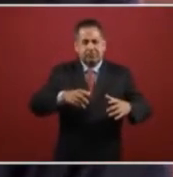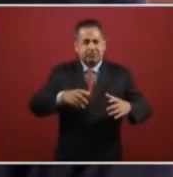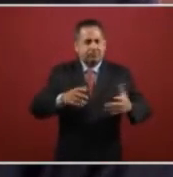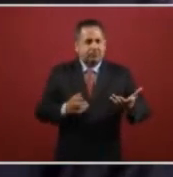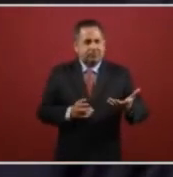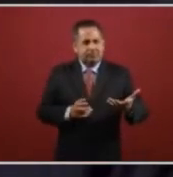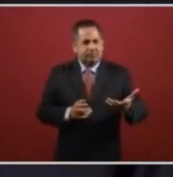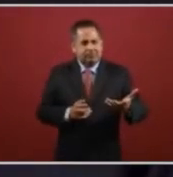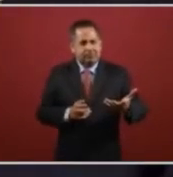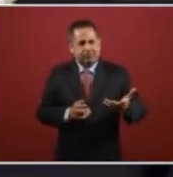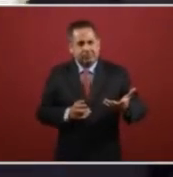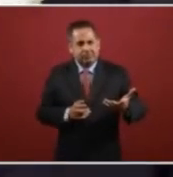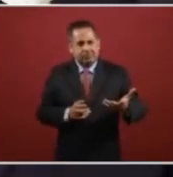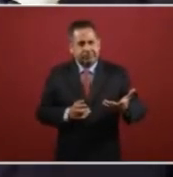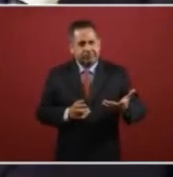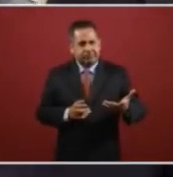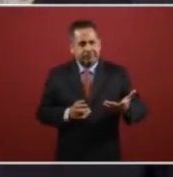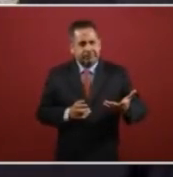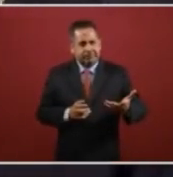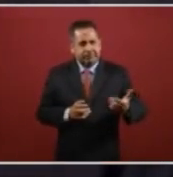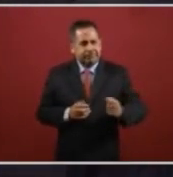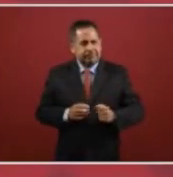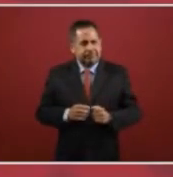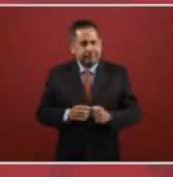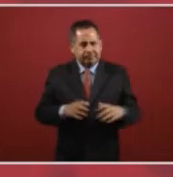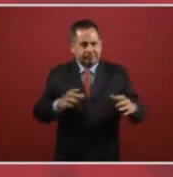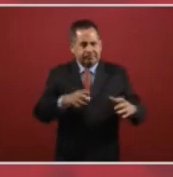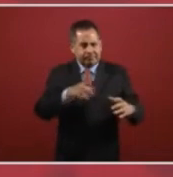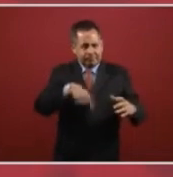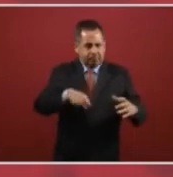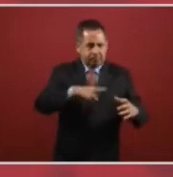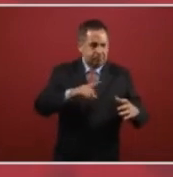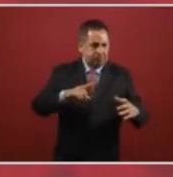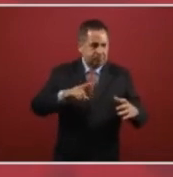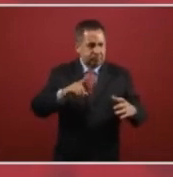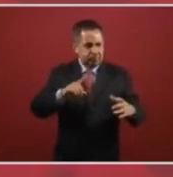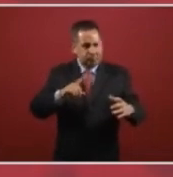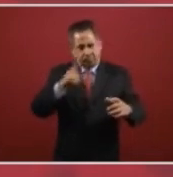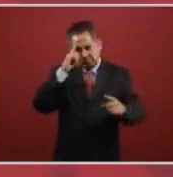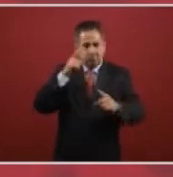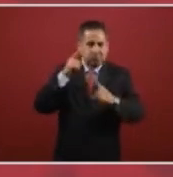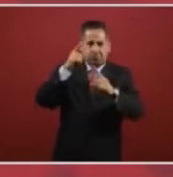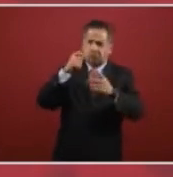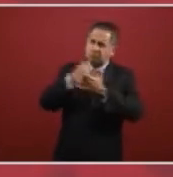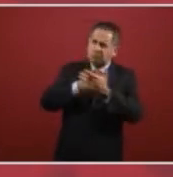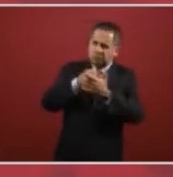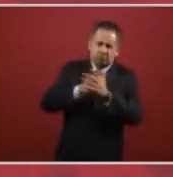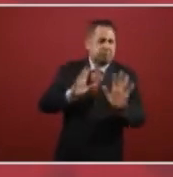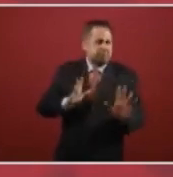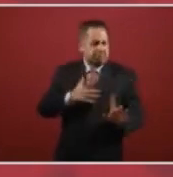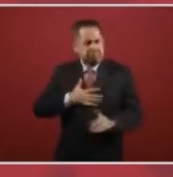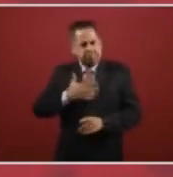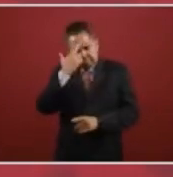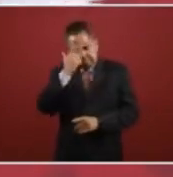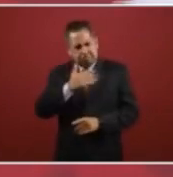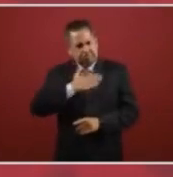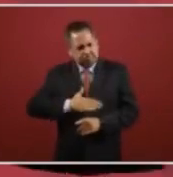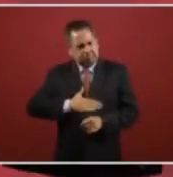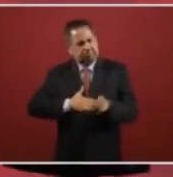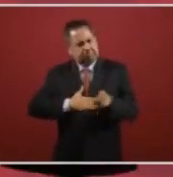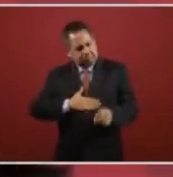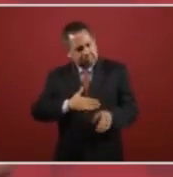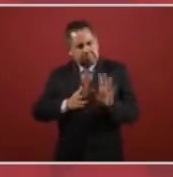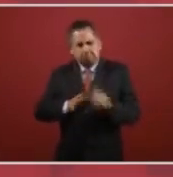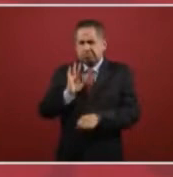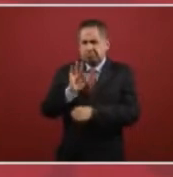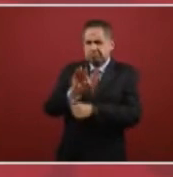with with a just cause, and